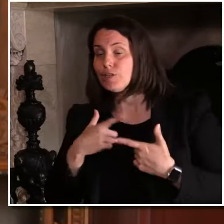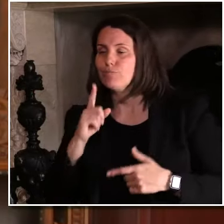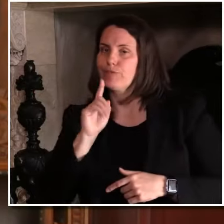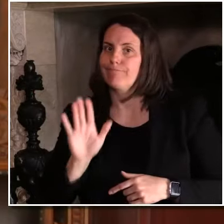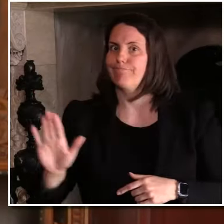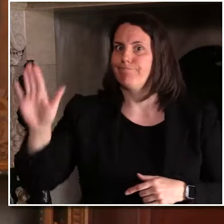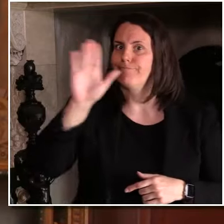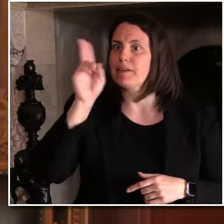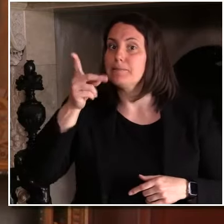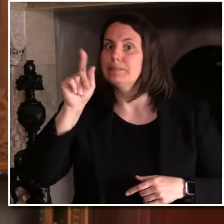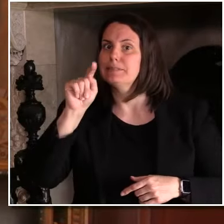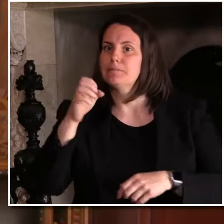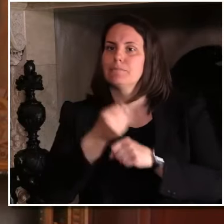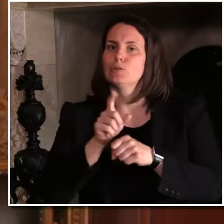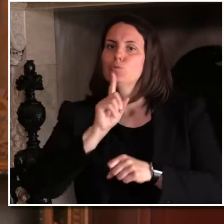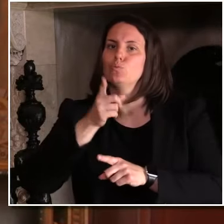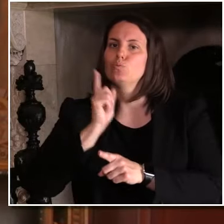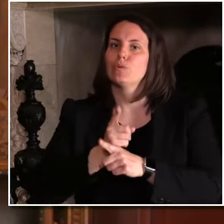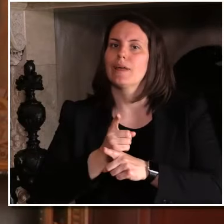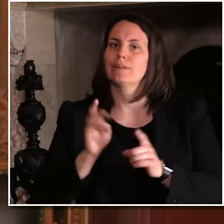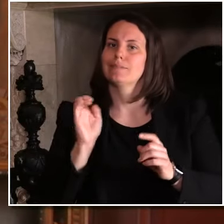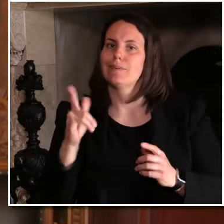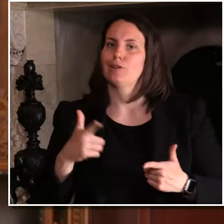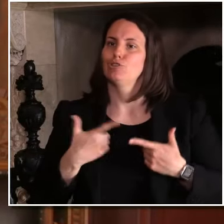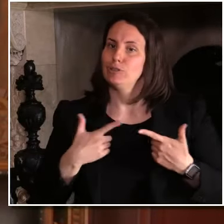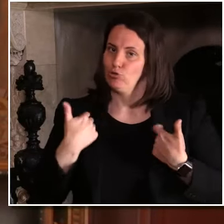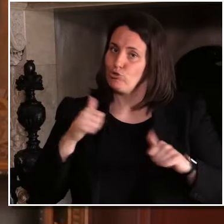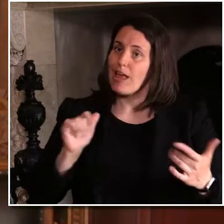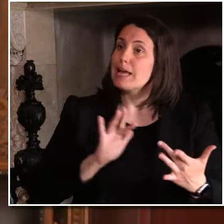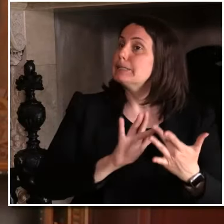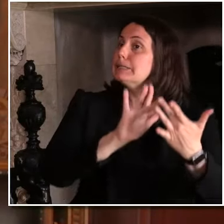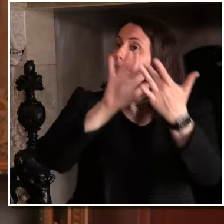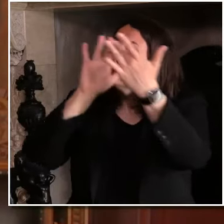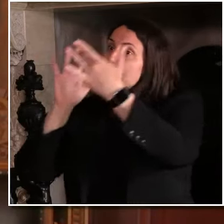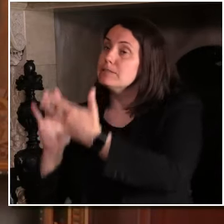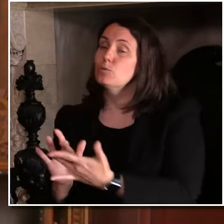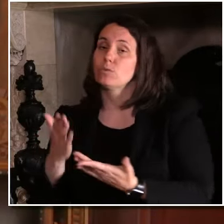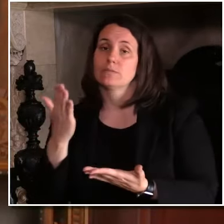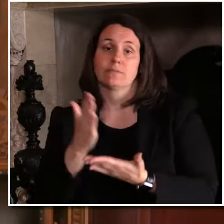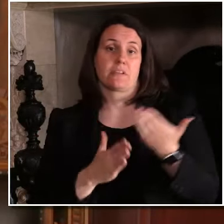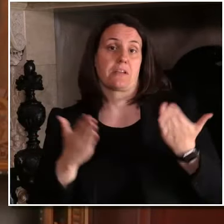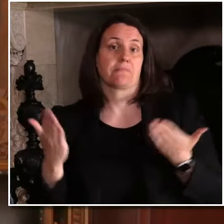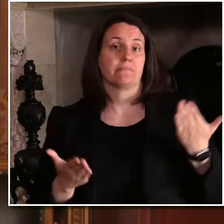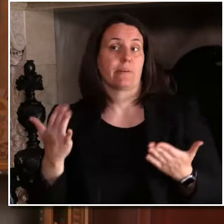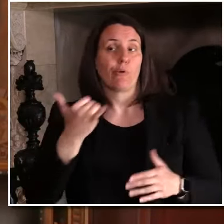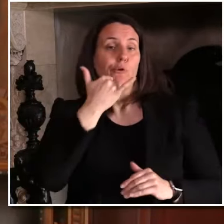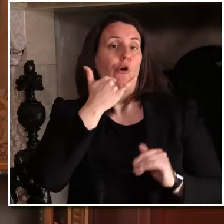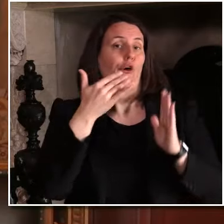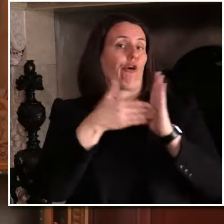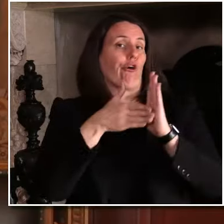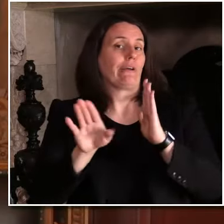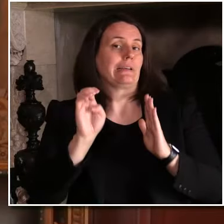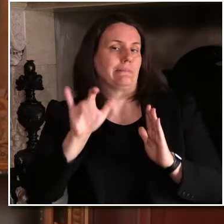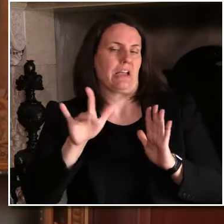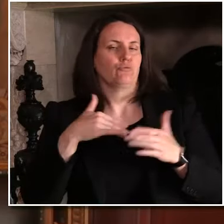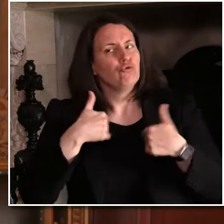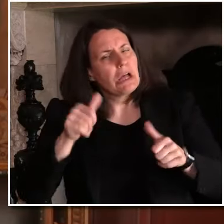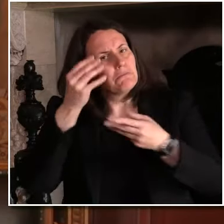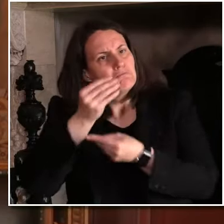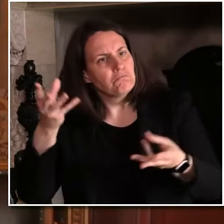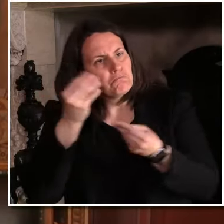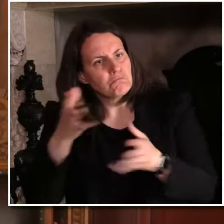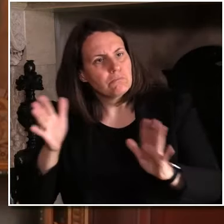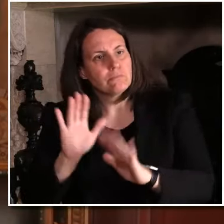and through the media seems to be another useful one. But the message is that right now, at least laboratory capacity